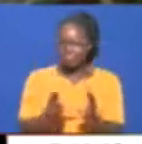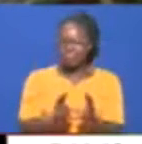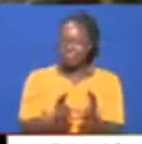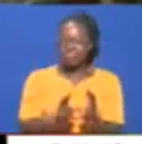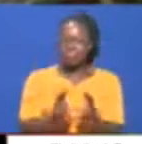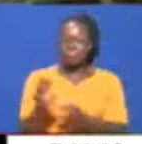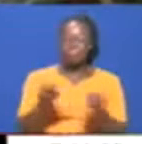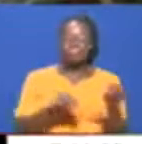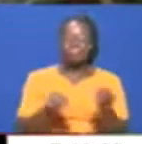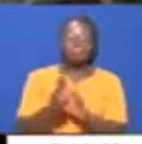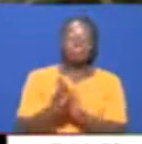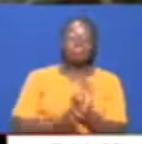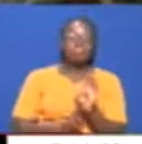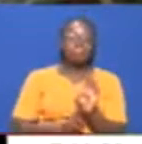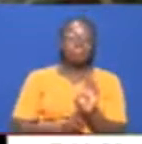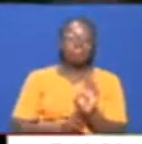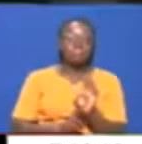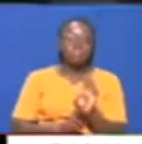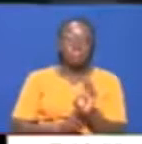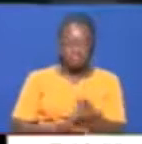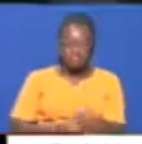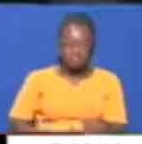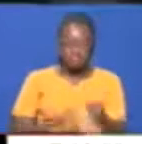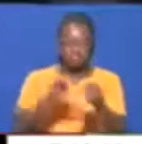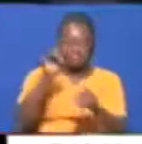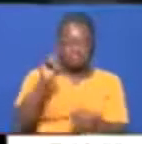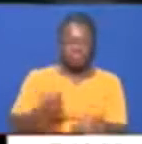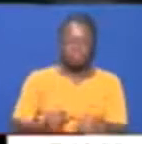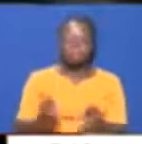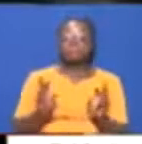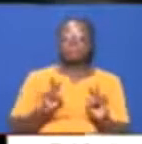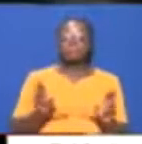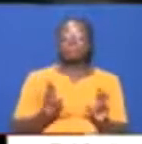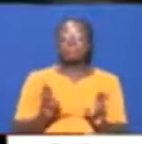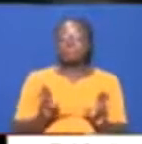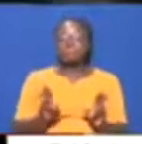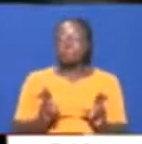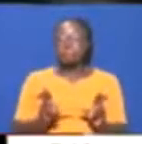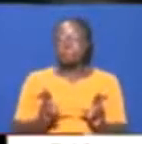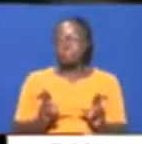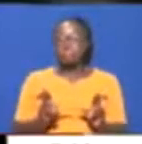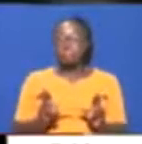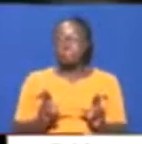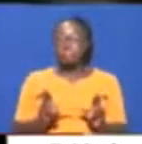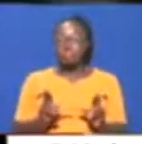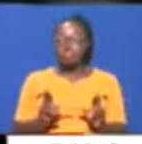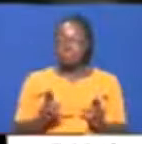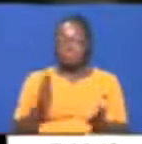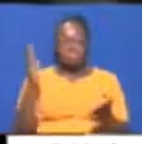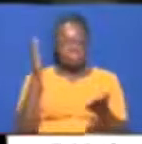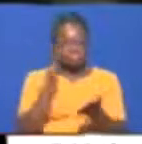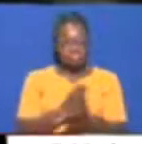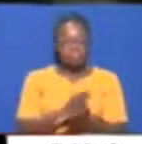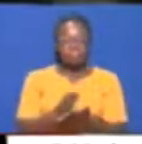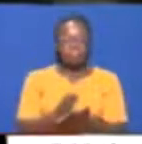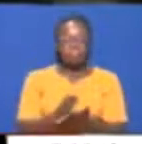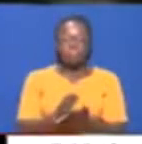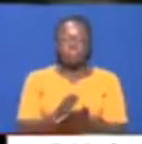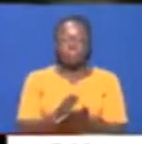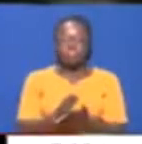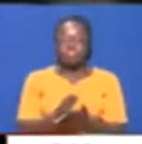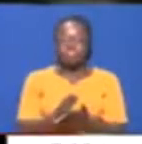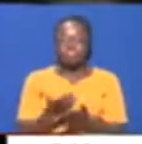mitigating measures that have got to be followed. We are ready. We are confirming that